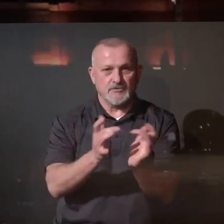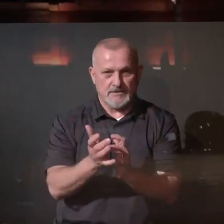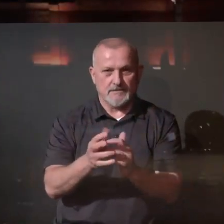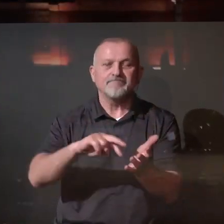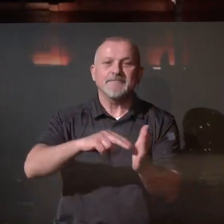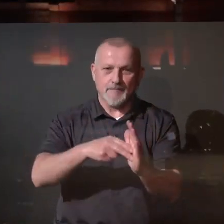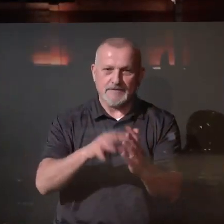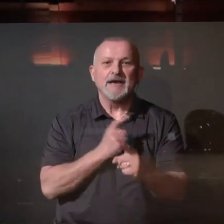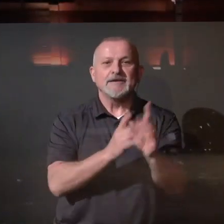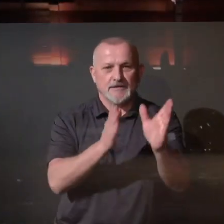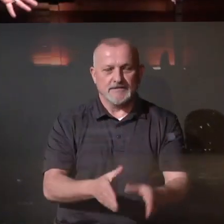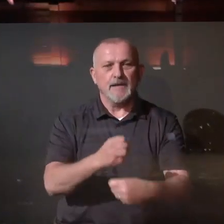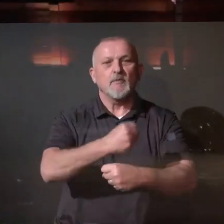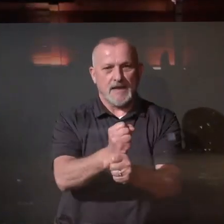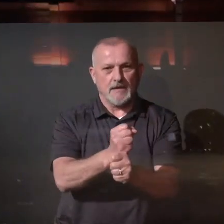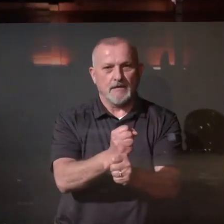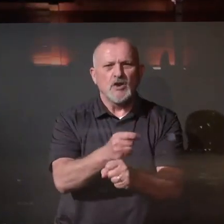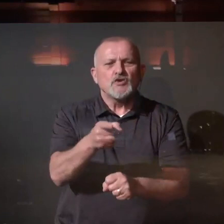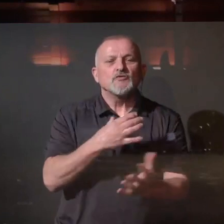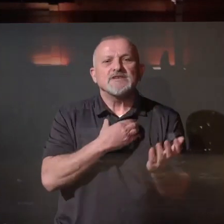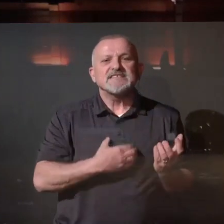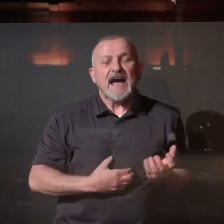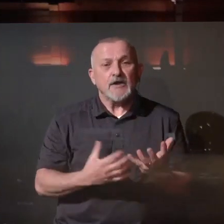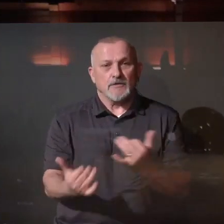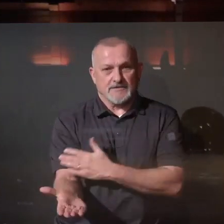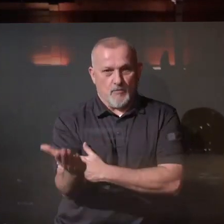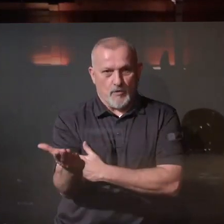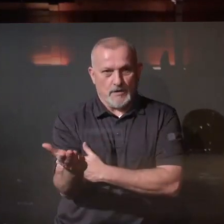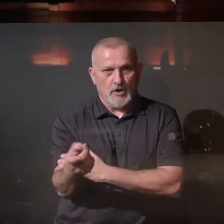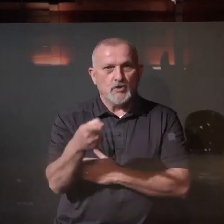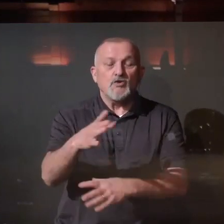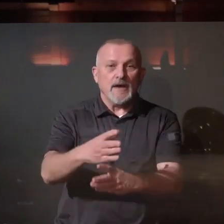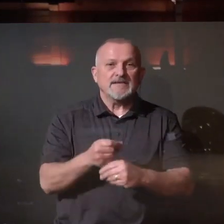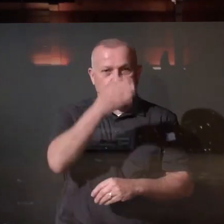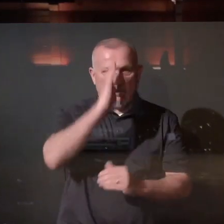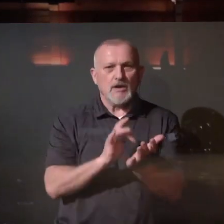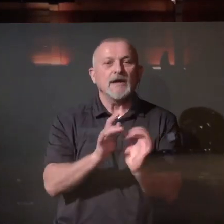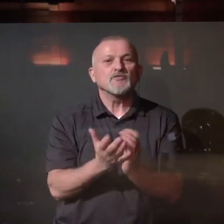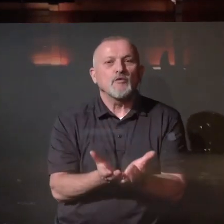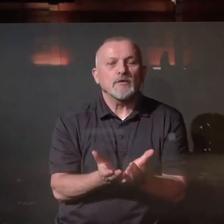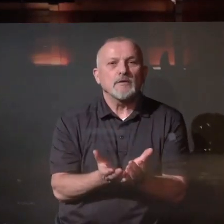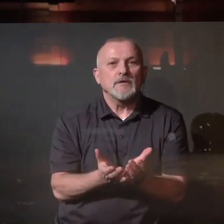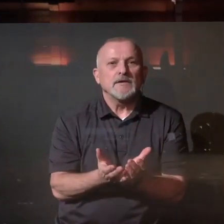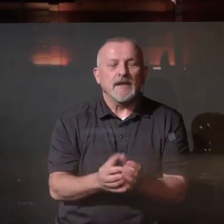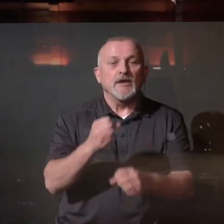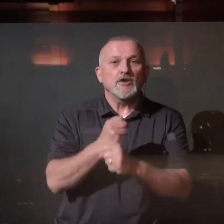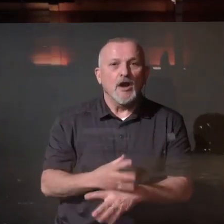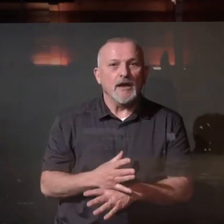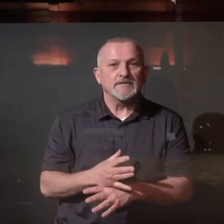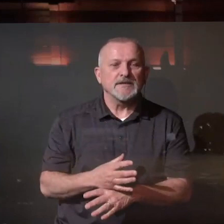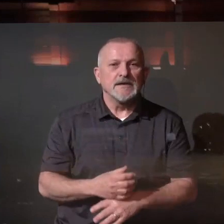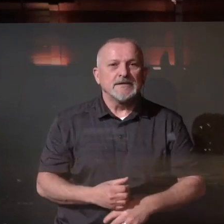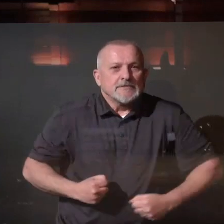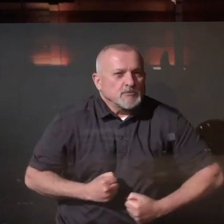discipleship. Do you desire that this morning? Do you embrace God's word to the point that you have a desire in you to say, I